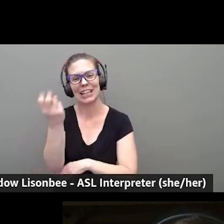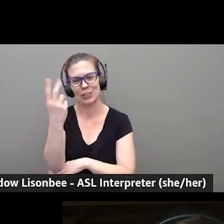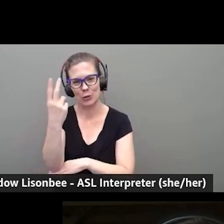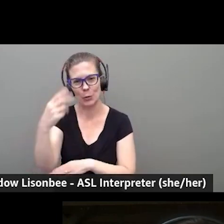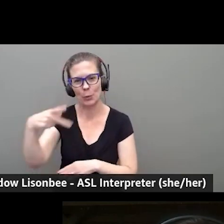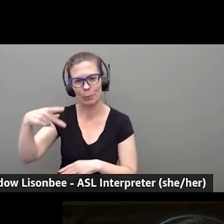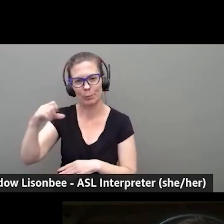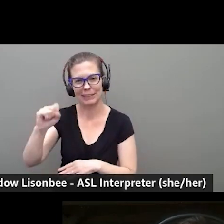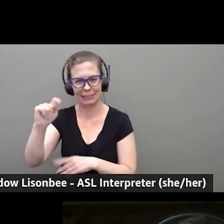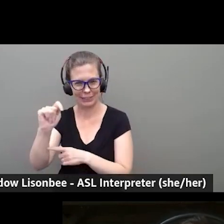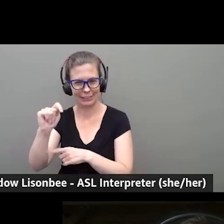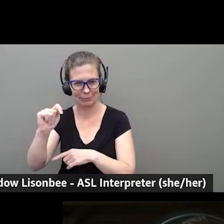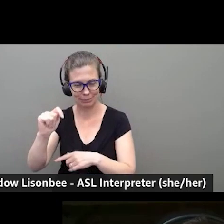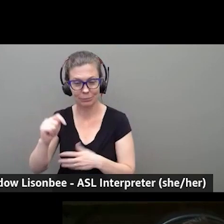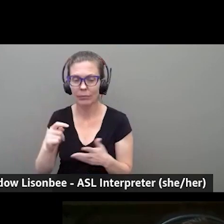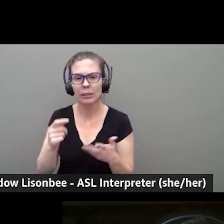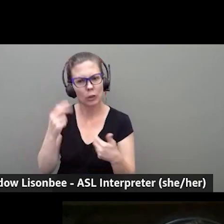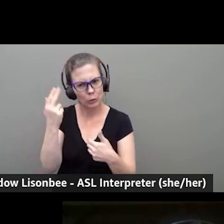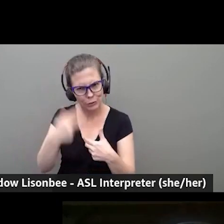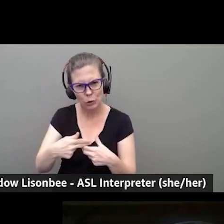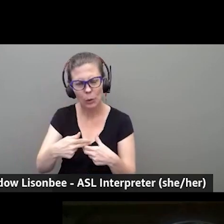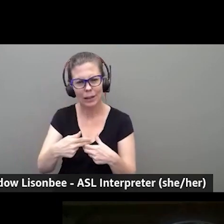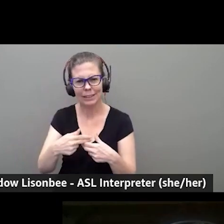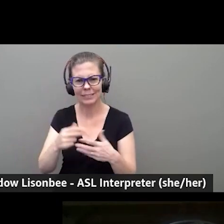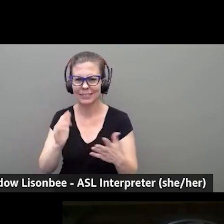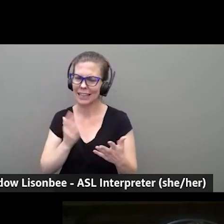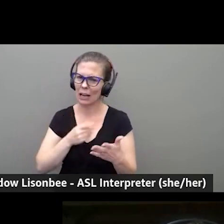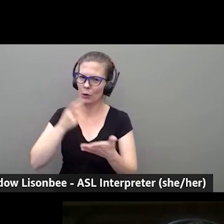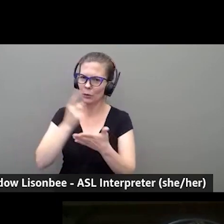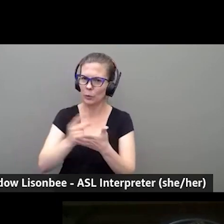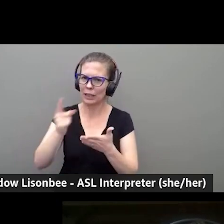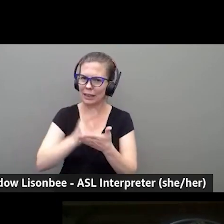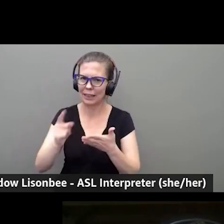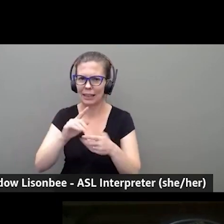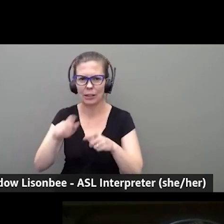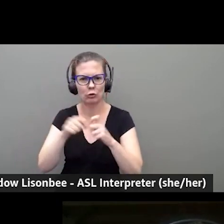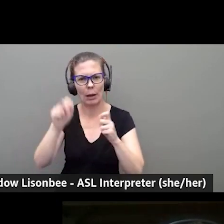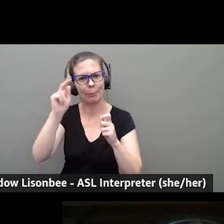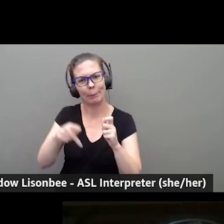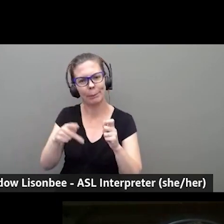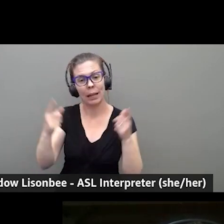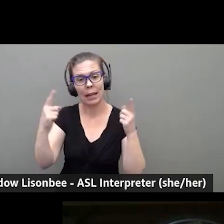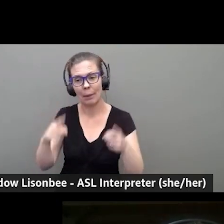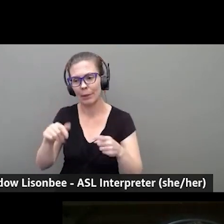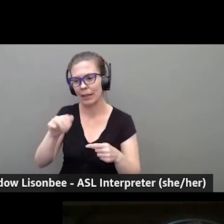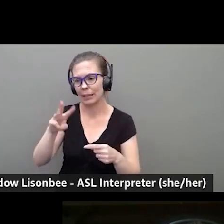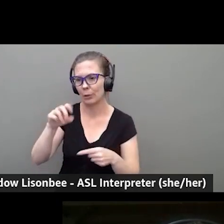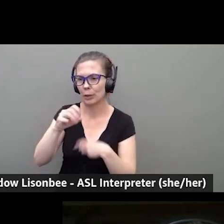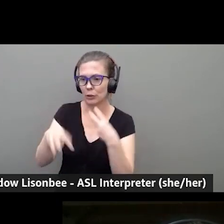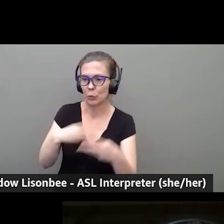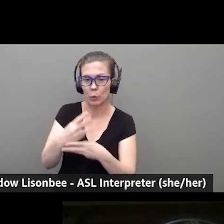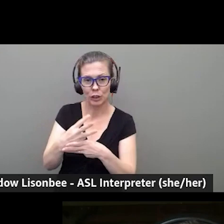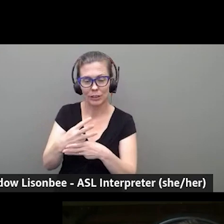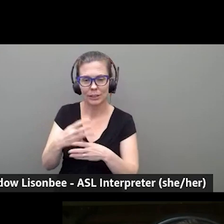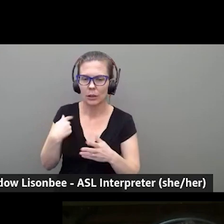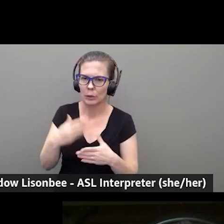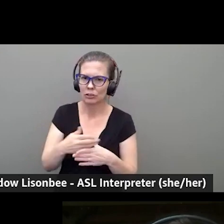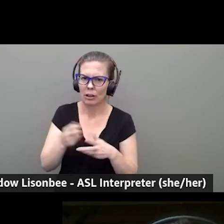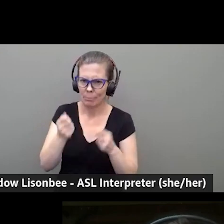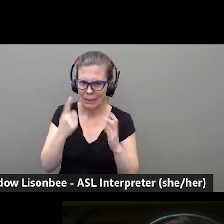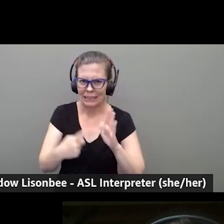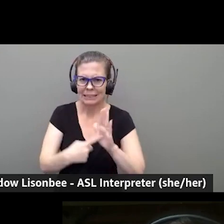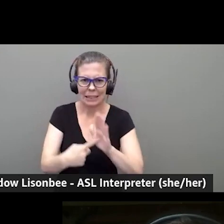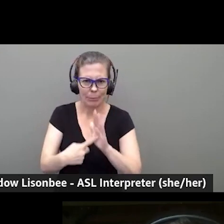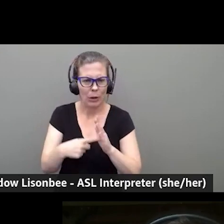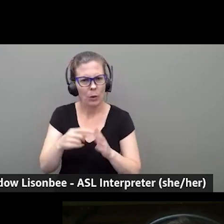time. Feel free to join us. This is our kind of weekly wrap-up of what's been happening in the AWS world, and we do share a ton of demos